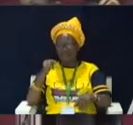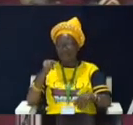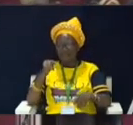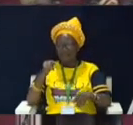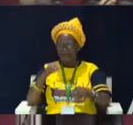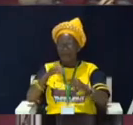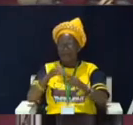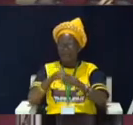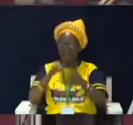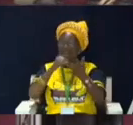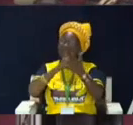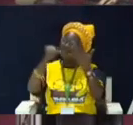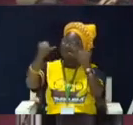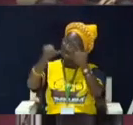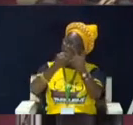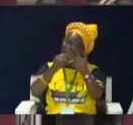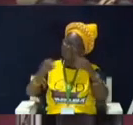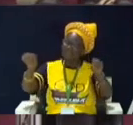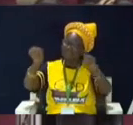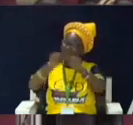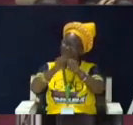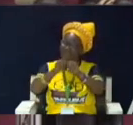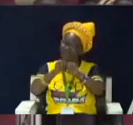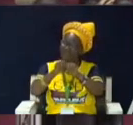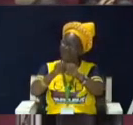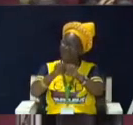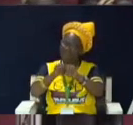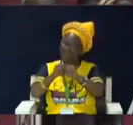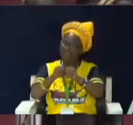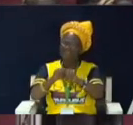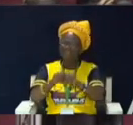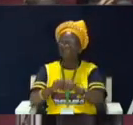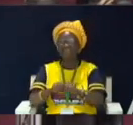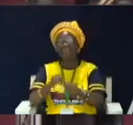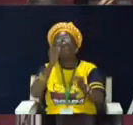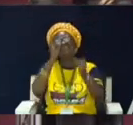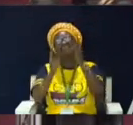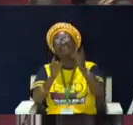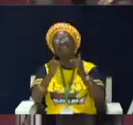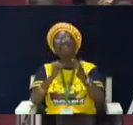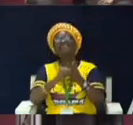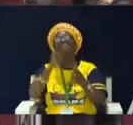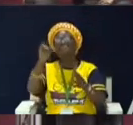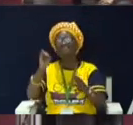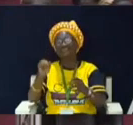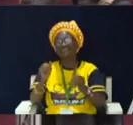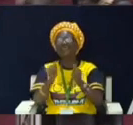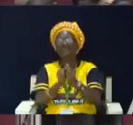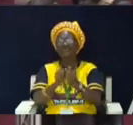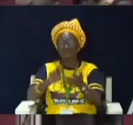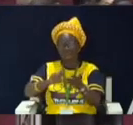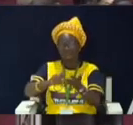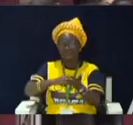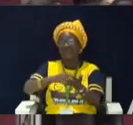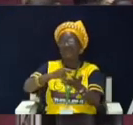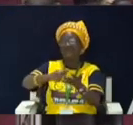Like I said in January, even if it is with bodily, celebrate yourself. Celebrate.